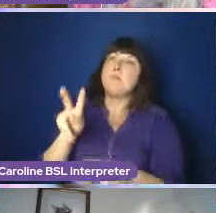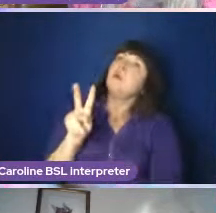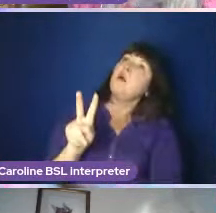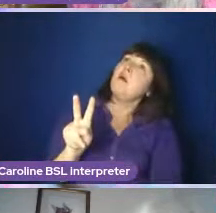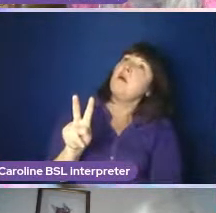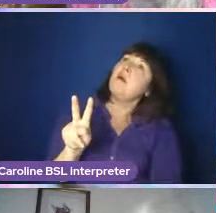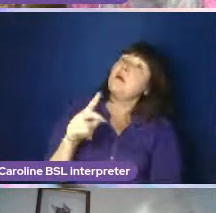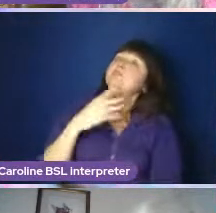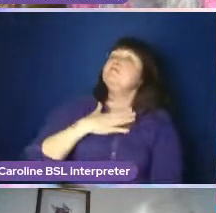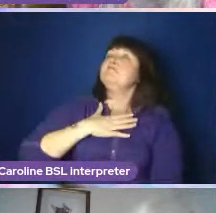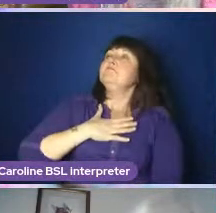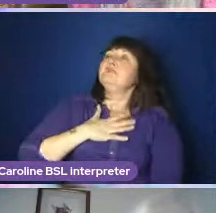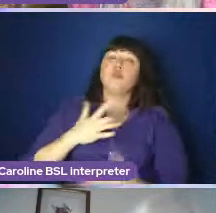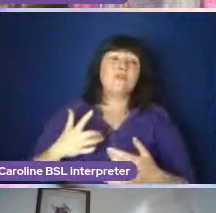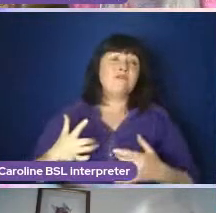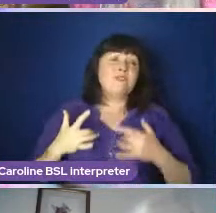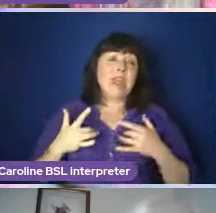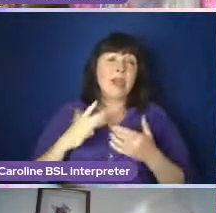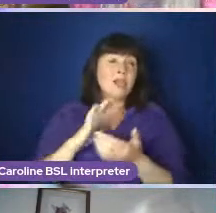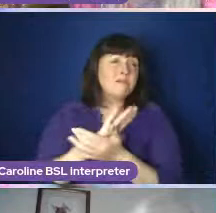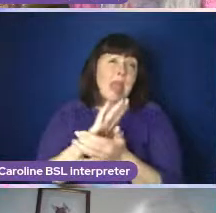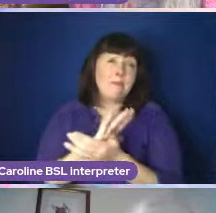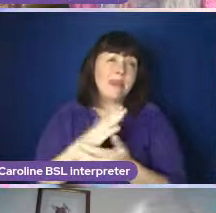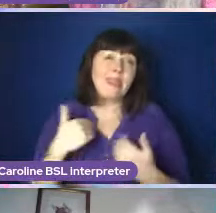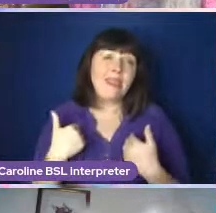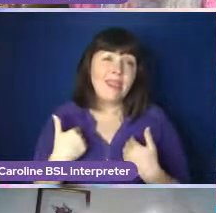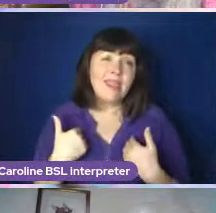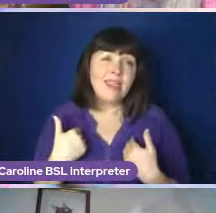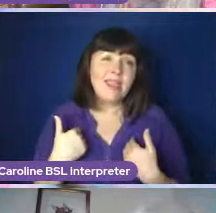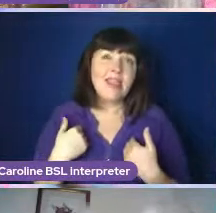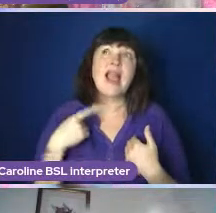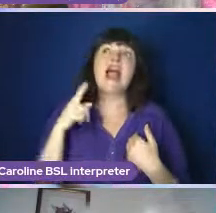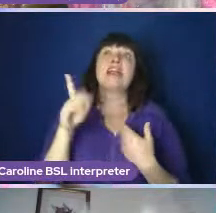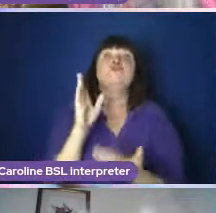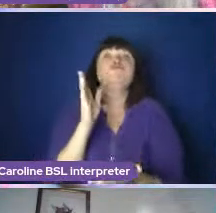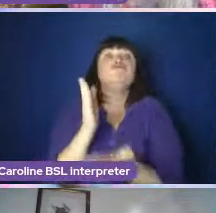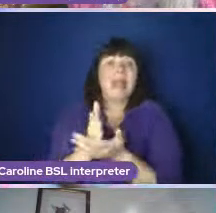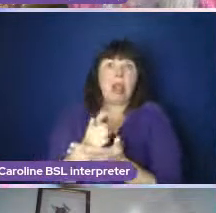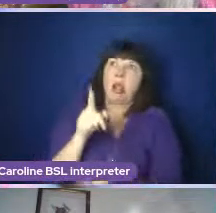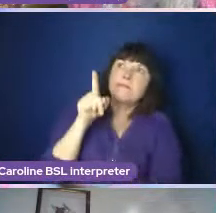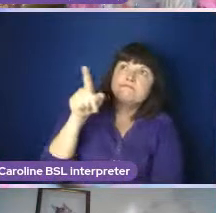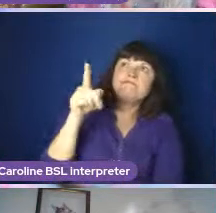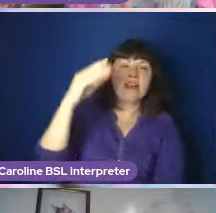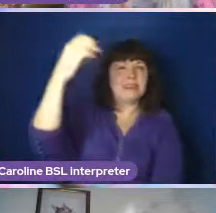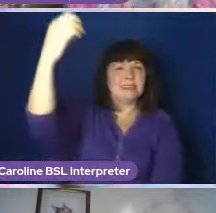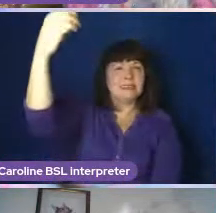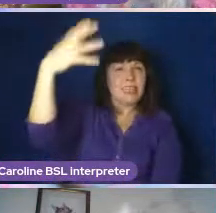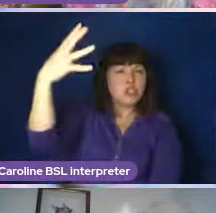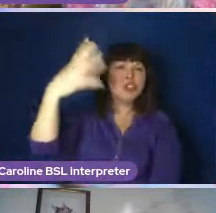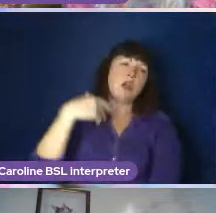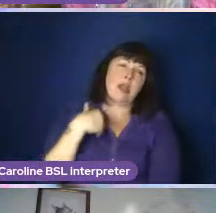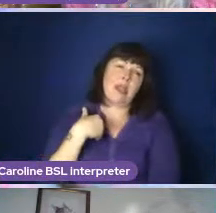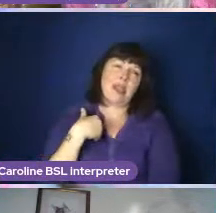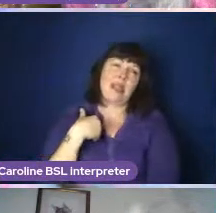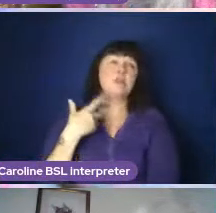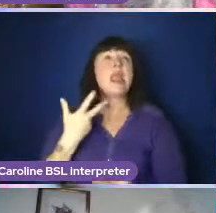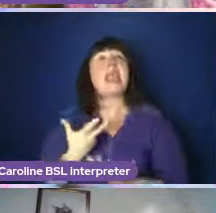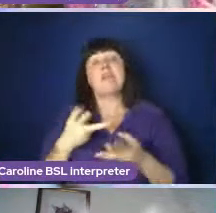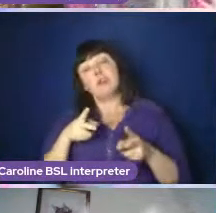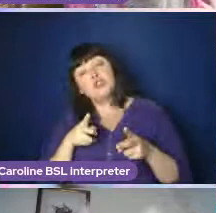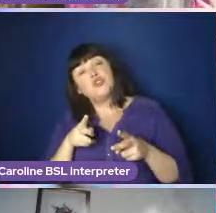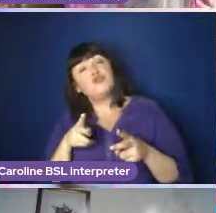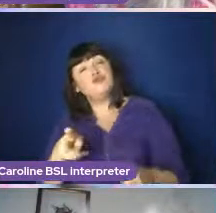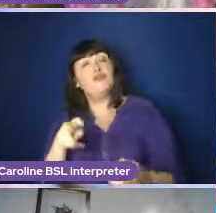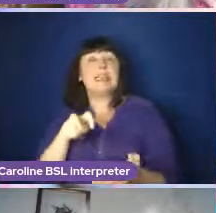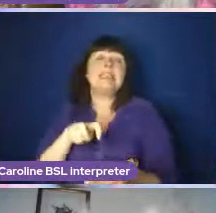You can't beat real sunshine. I mean, walking down the street when there's real sunshine, you can feel the